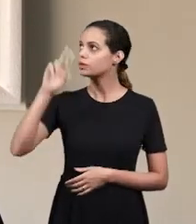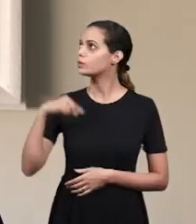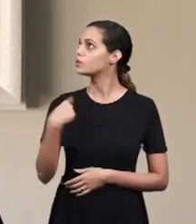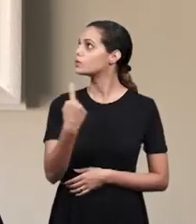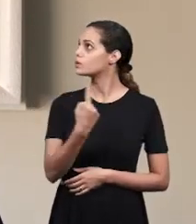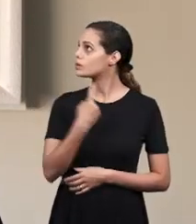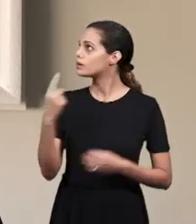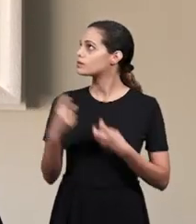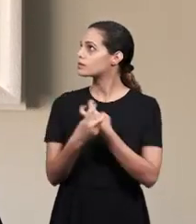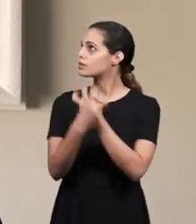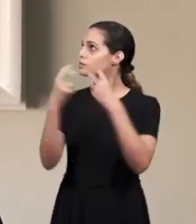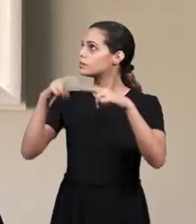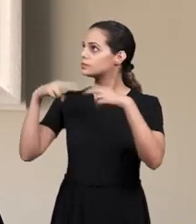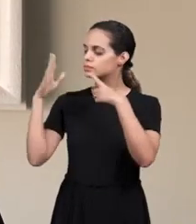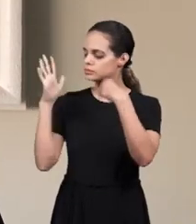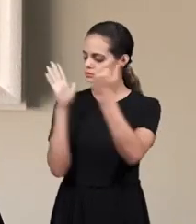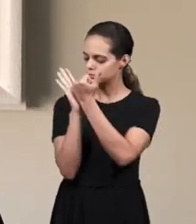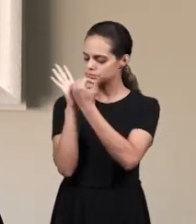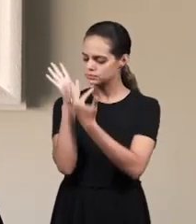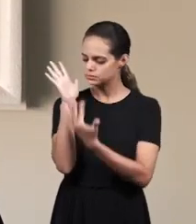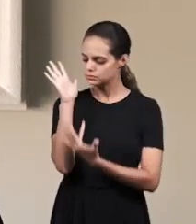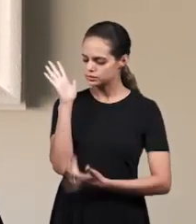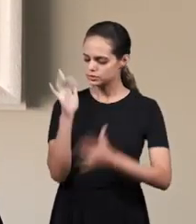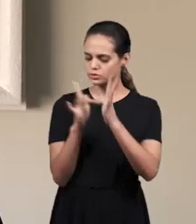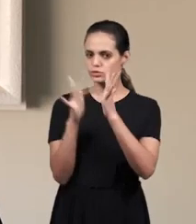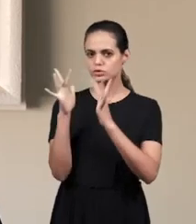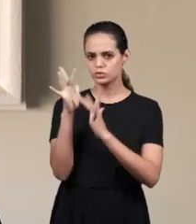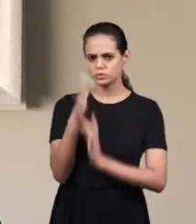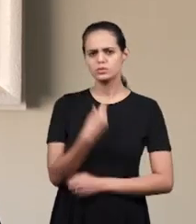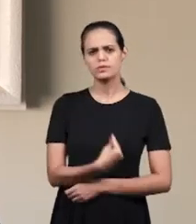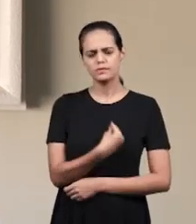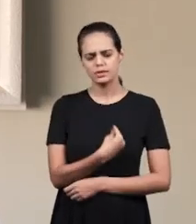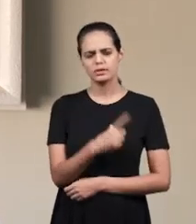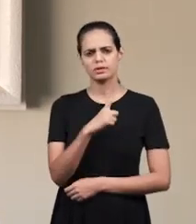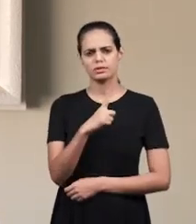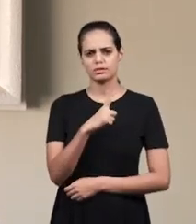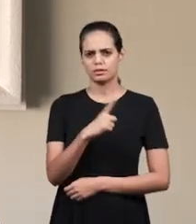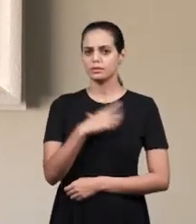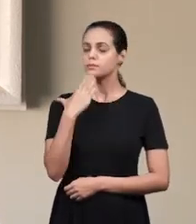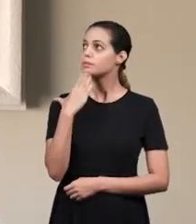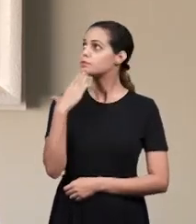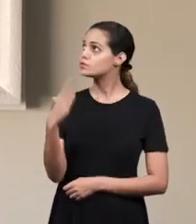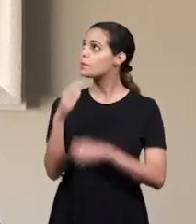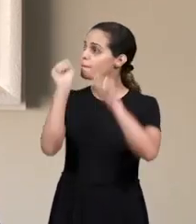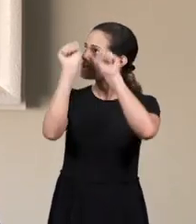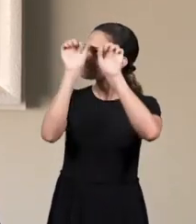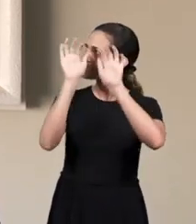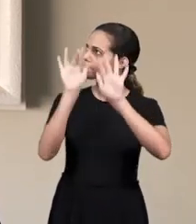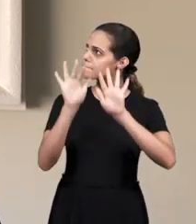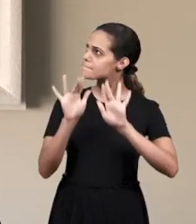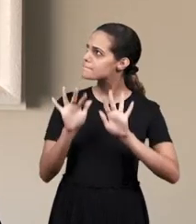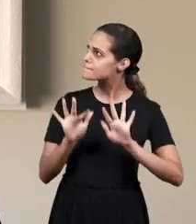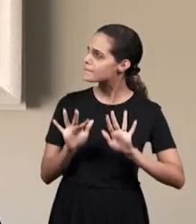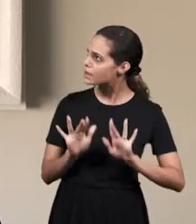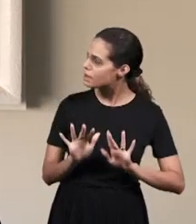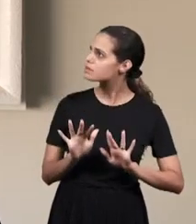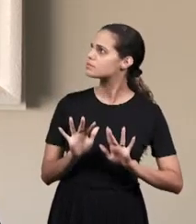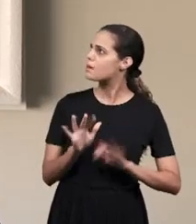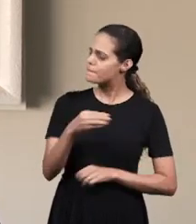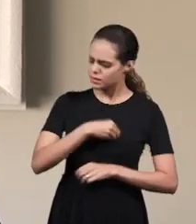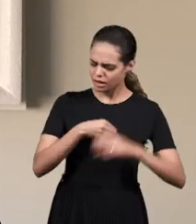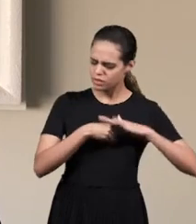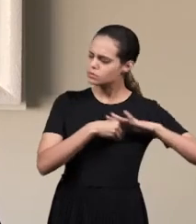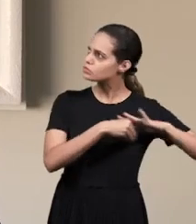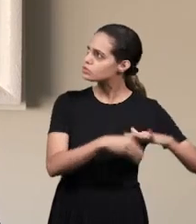by the life and the power that's in the blood of the Lord Jesus, asking for a blessing of forgiveness of our sins, asking for fellowship with